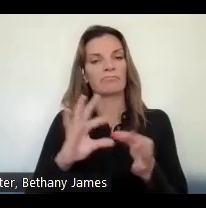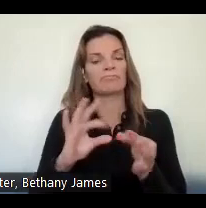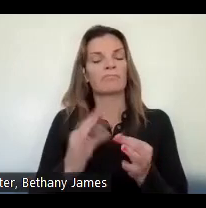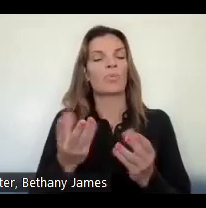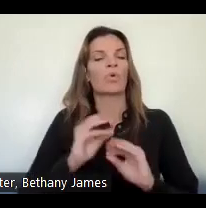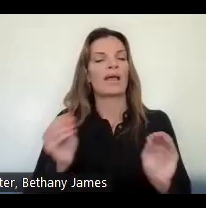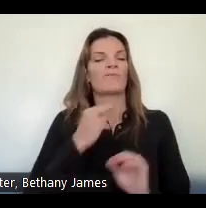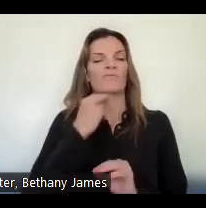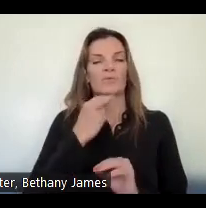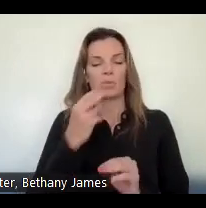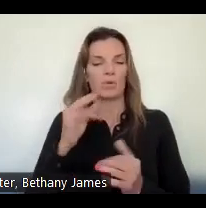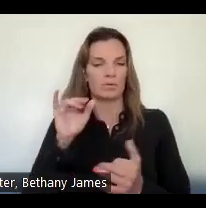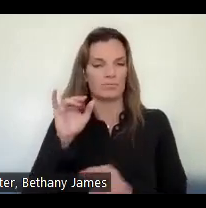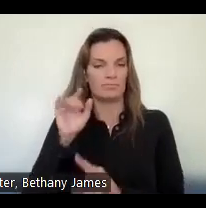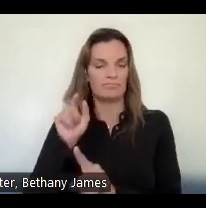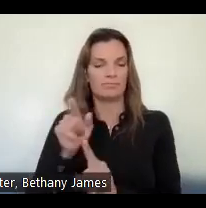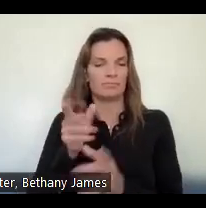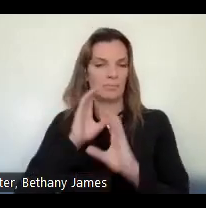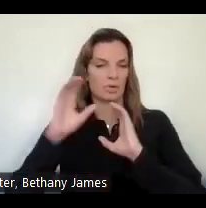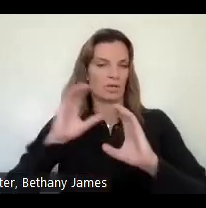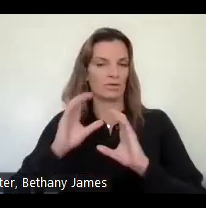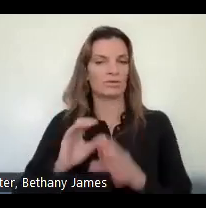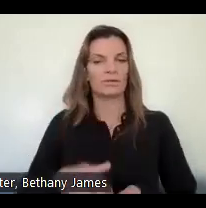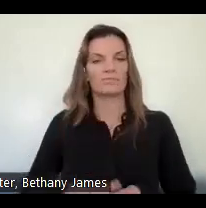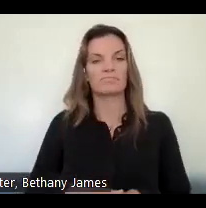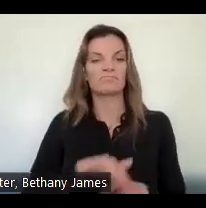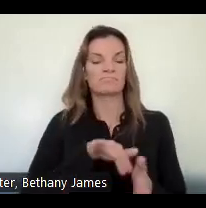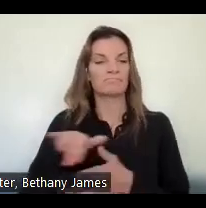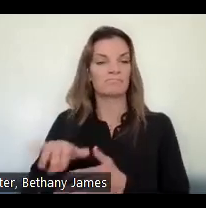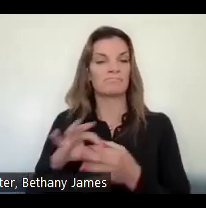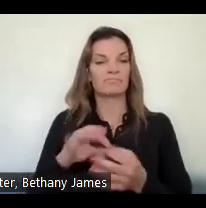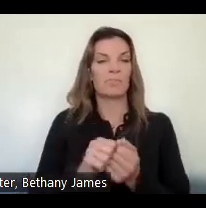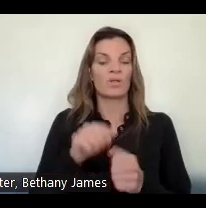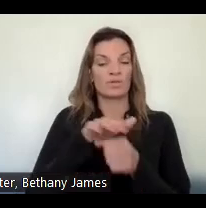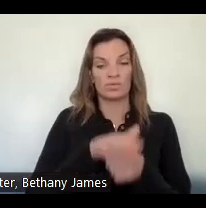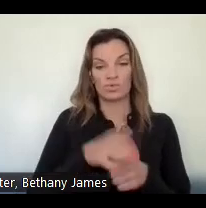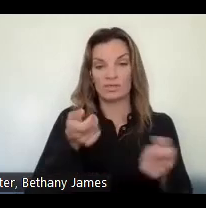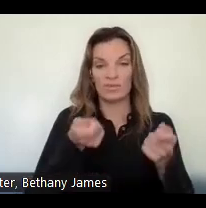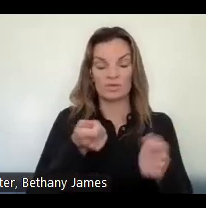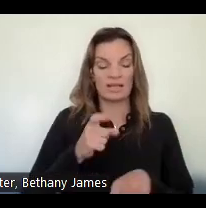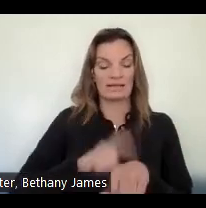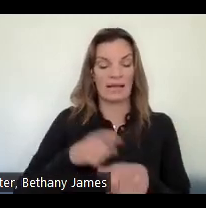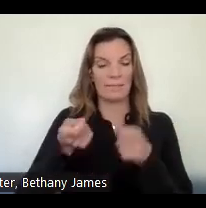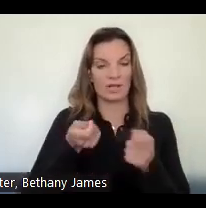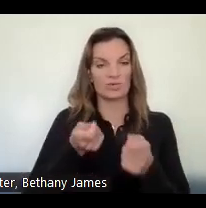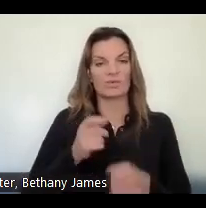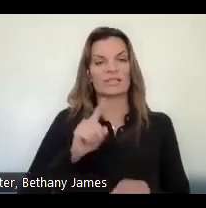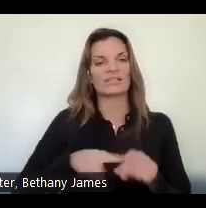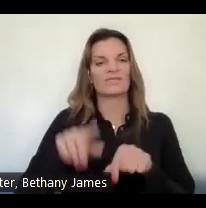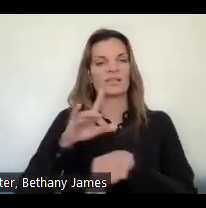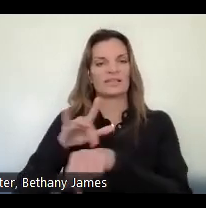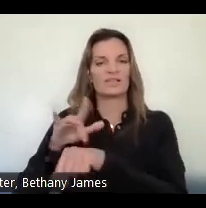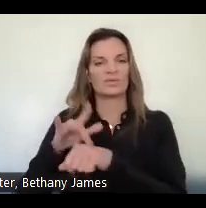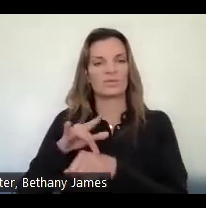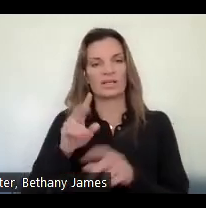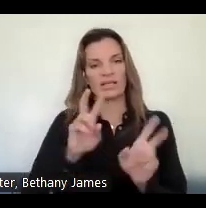as well. Other workplace challenges include stress management, time management, sensory issues,